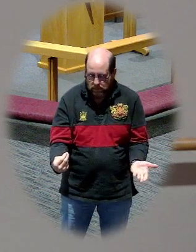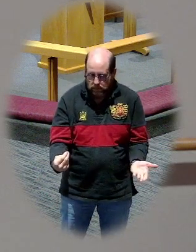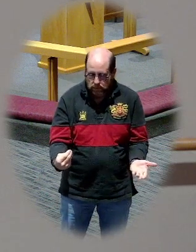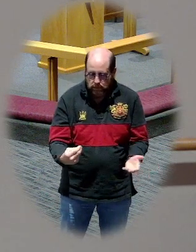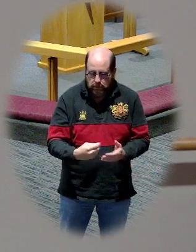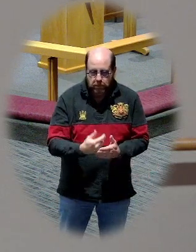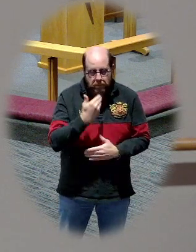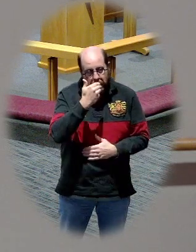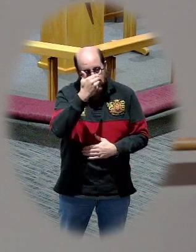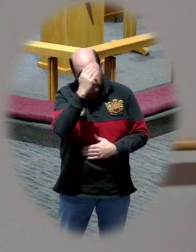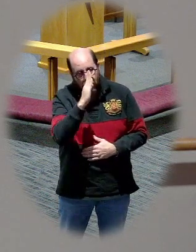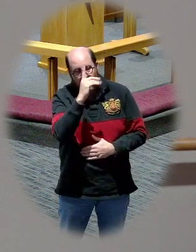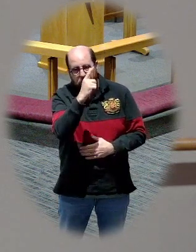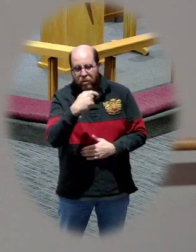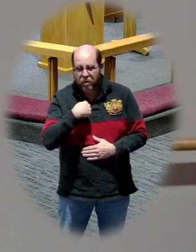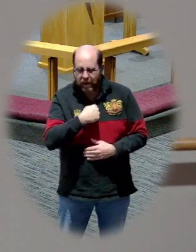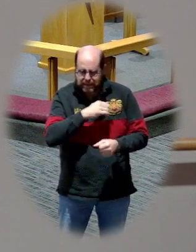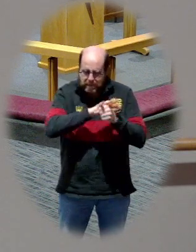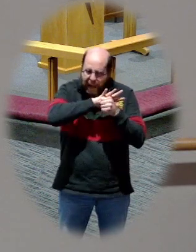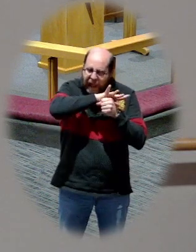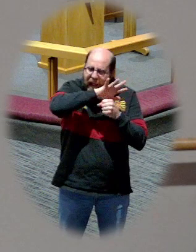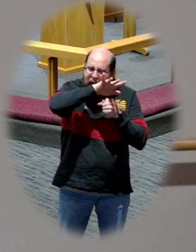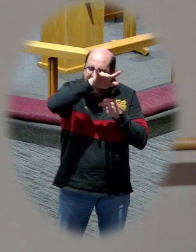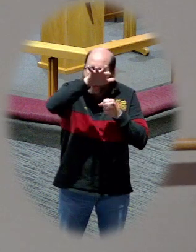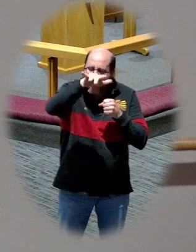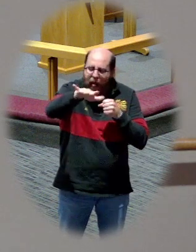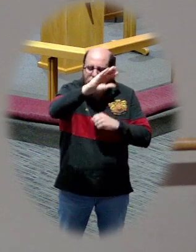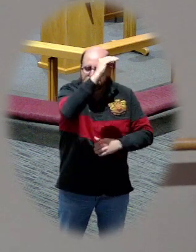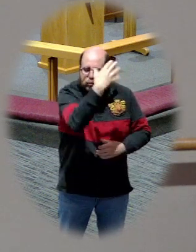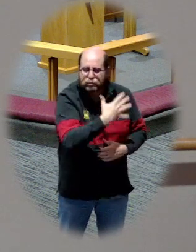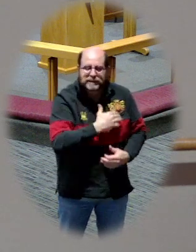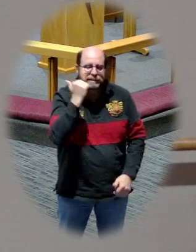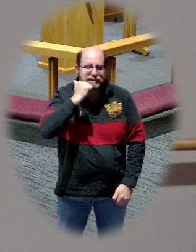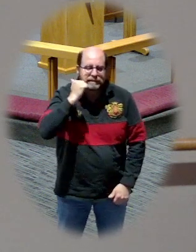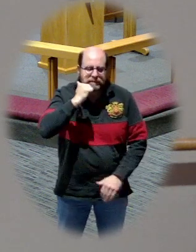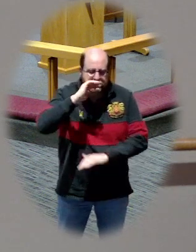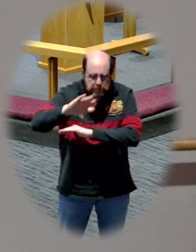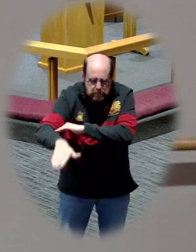Thank God we have an endless supply of that grace, huh?